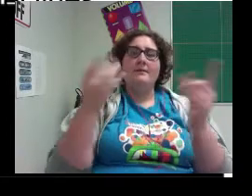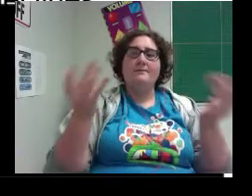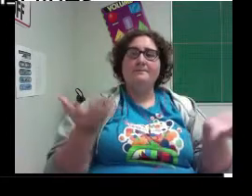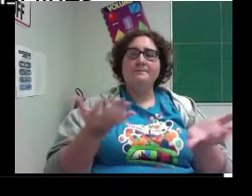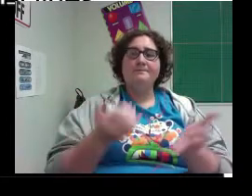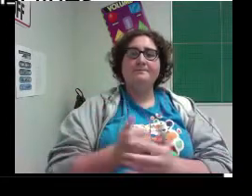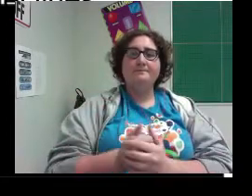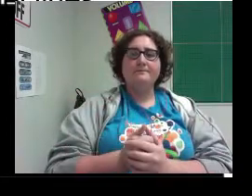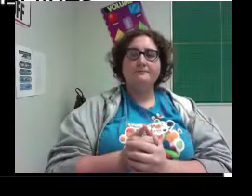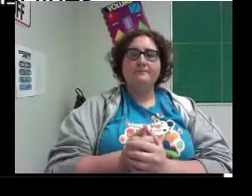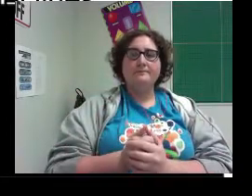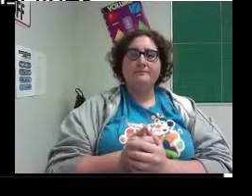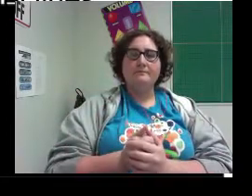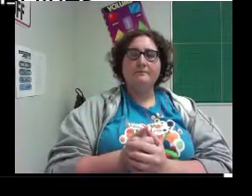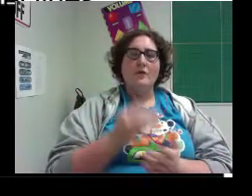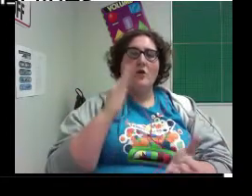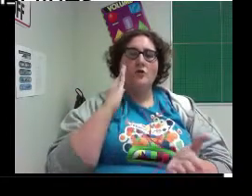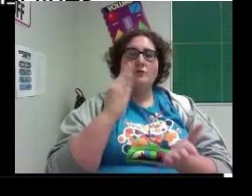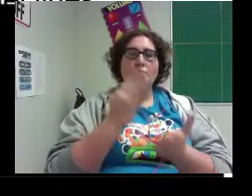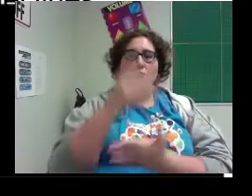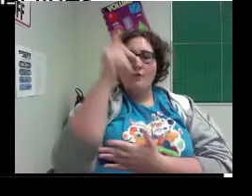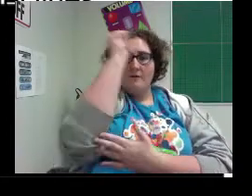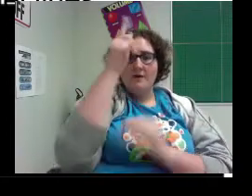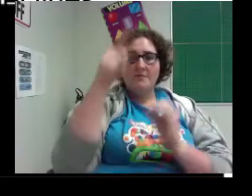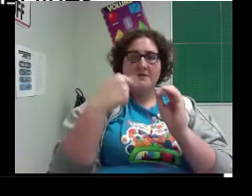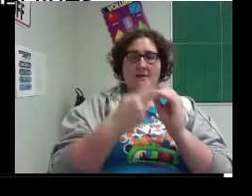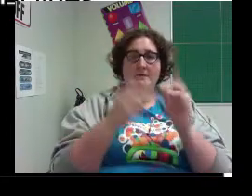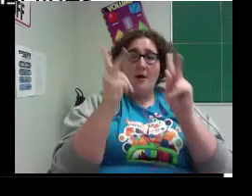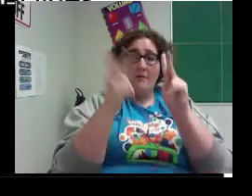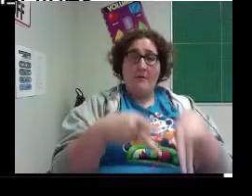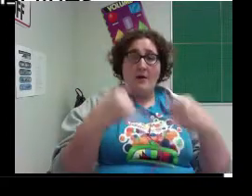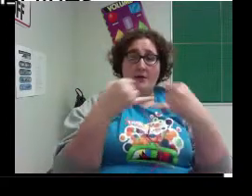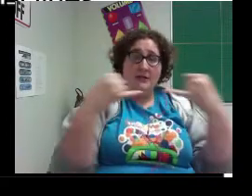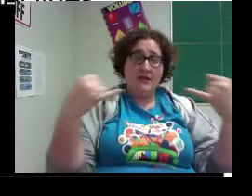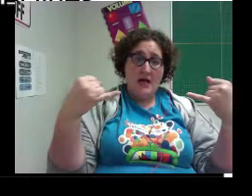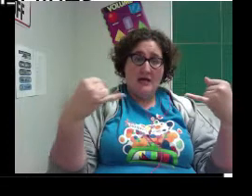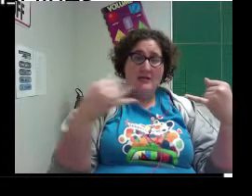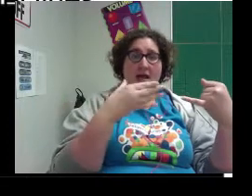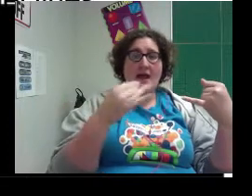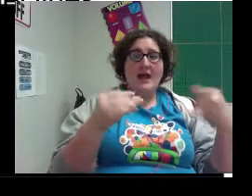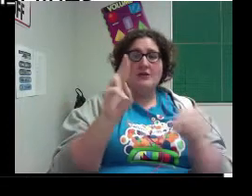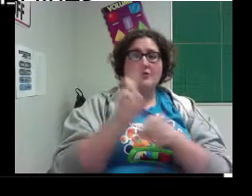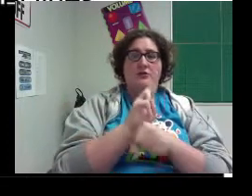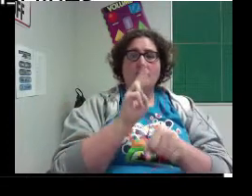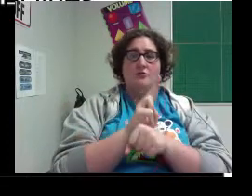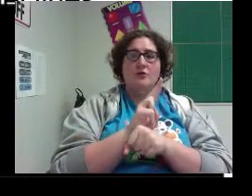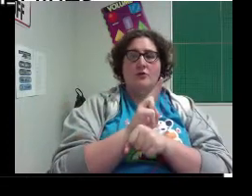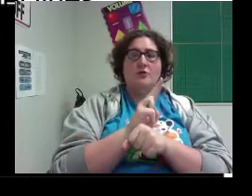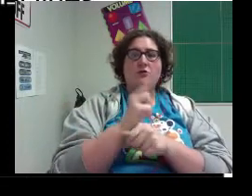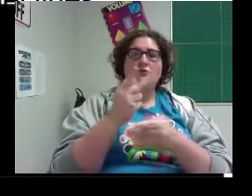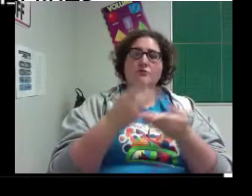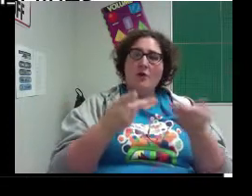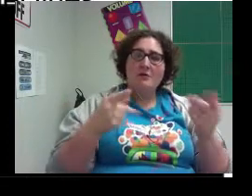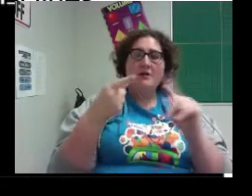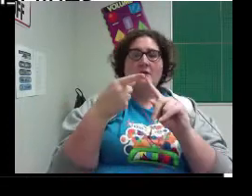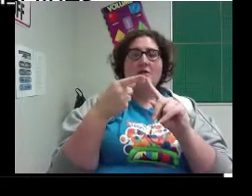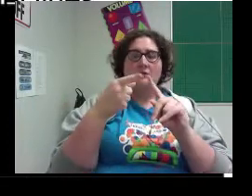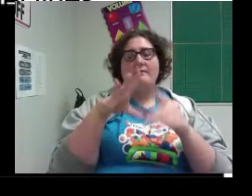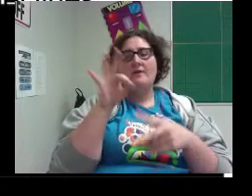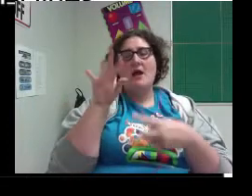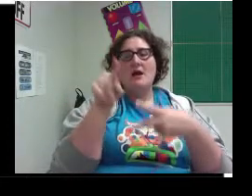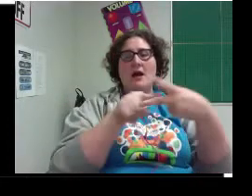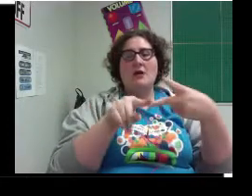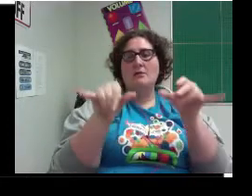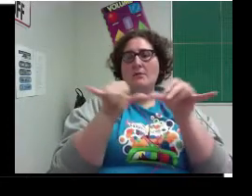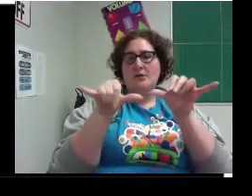Objectives. To prove theorems about parallel lines and to use properties of parallel lines to find angle measures.